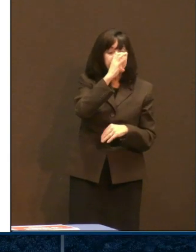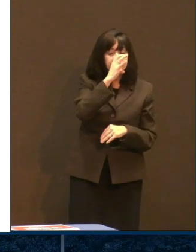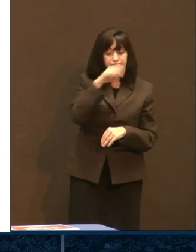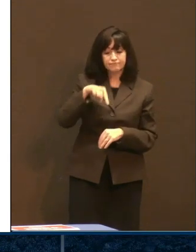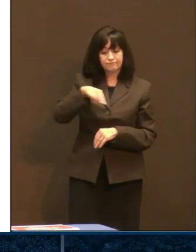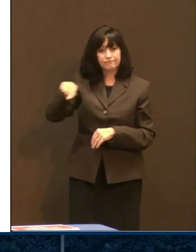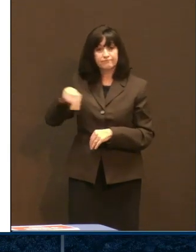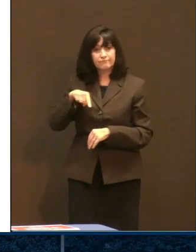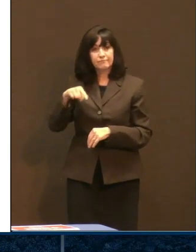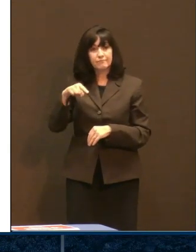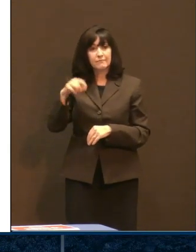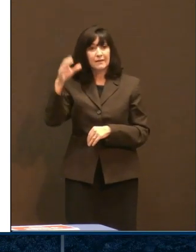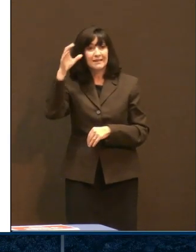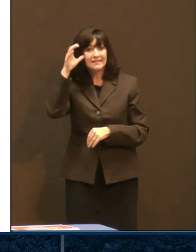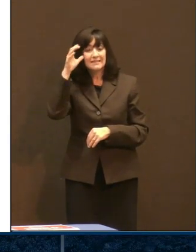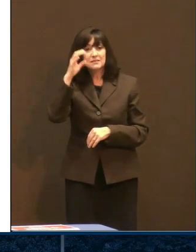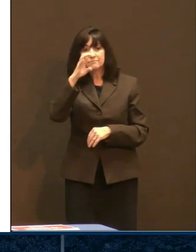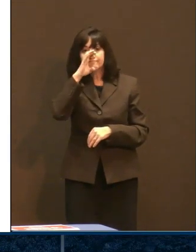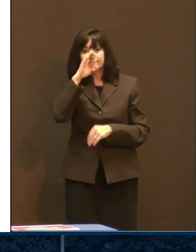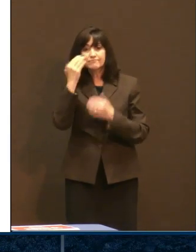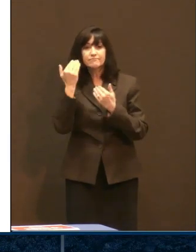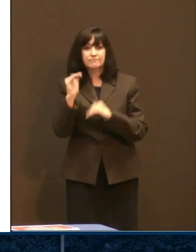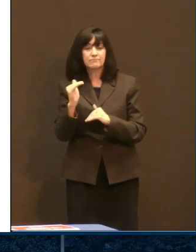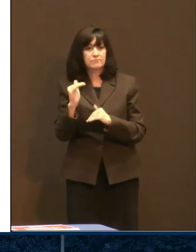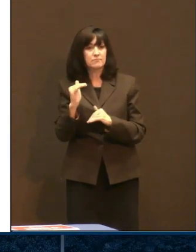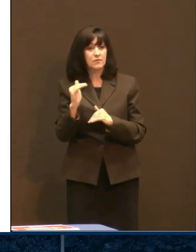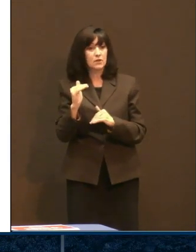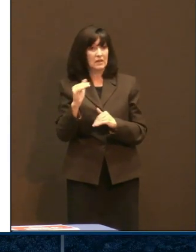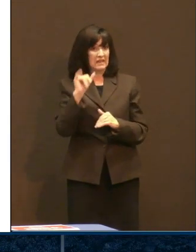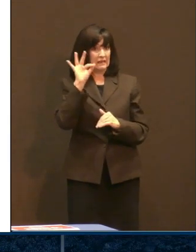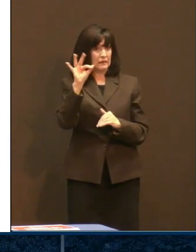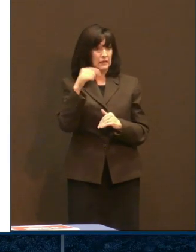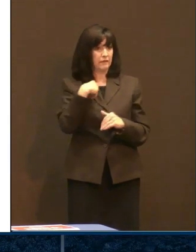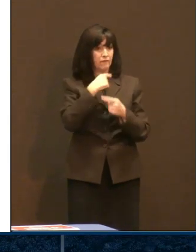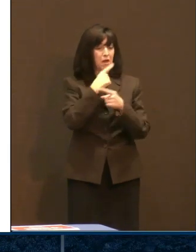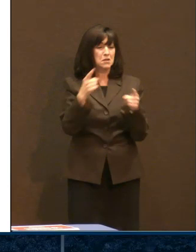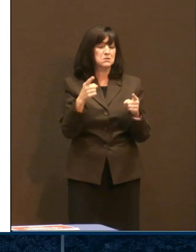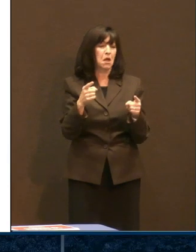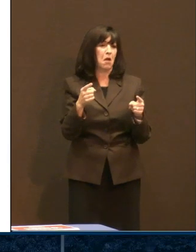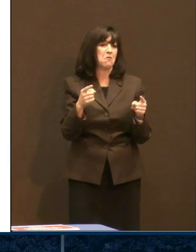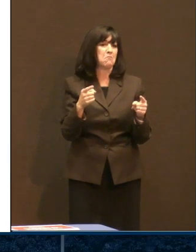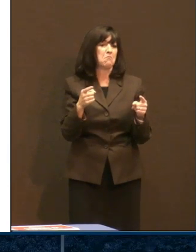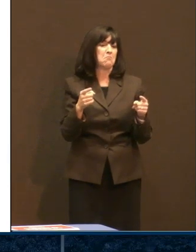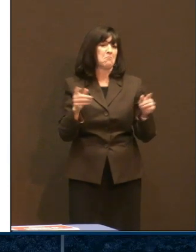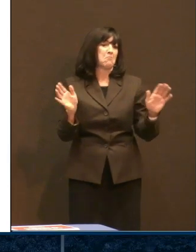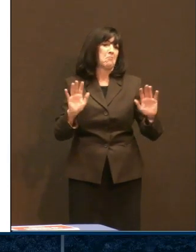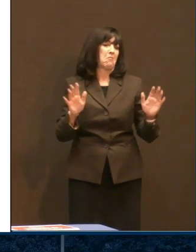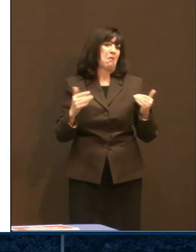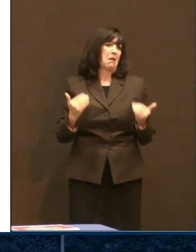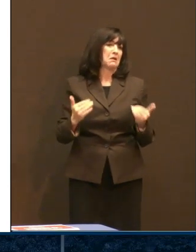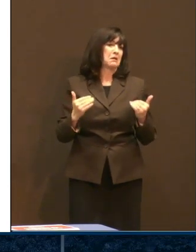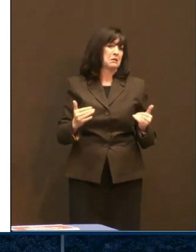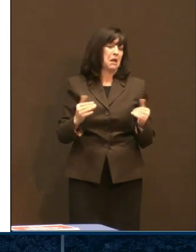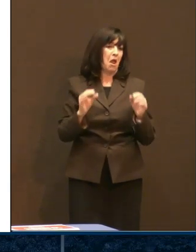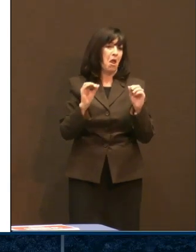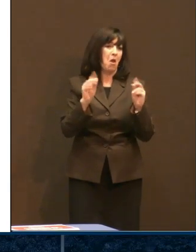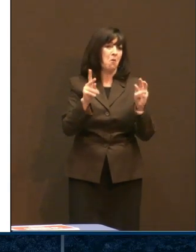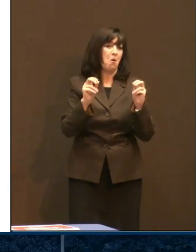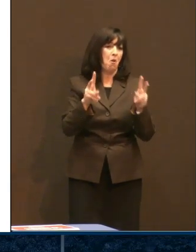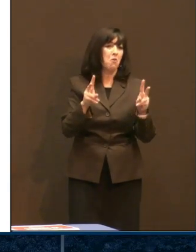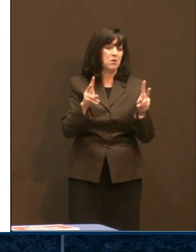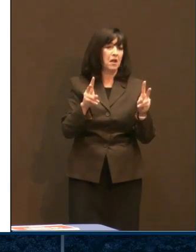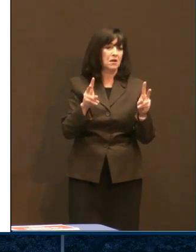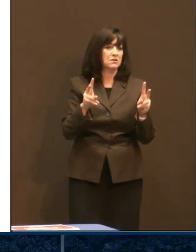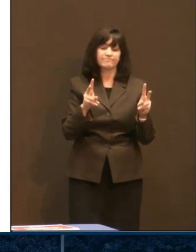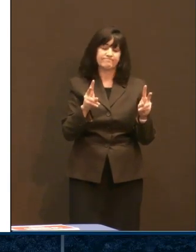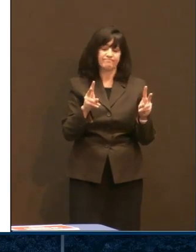so sending a signal that now's the time to let up, particularly there, I just would say is not the right signal. Thank you,